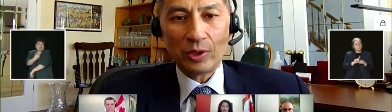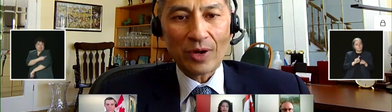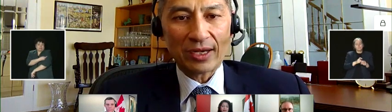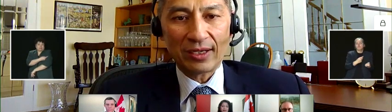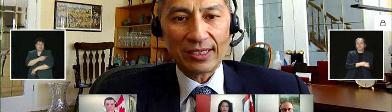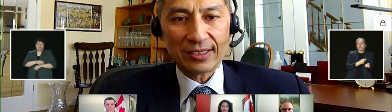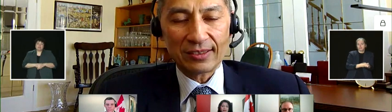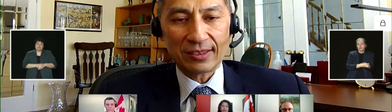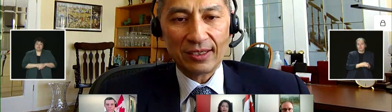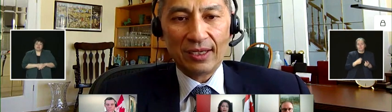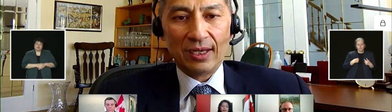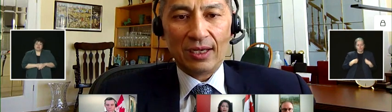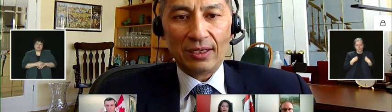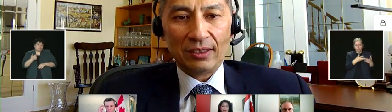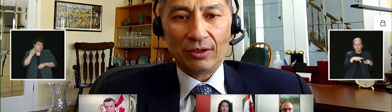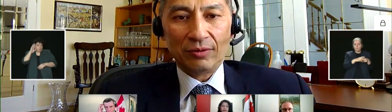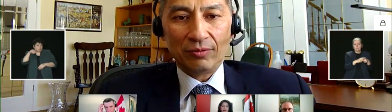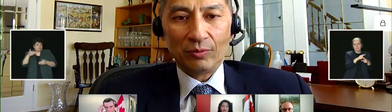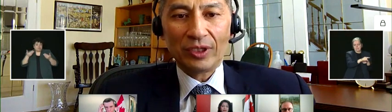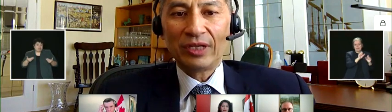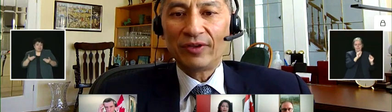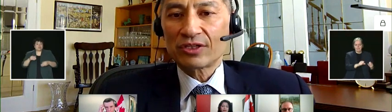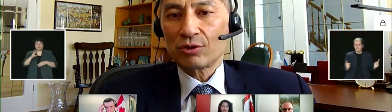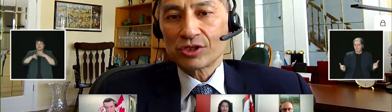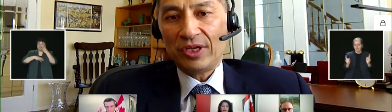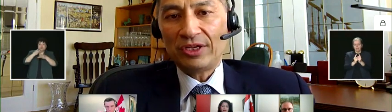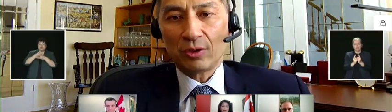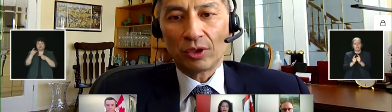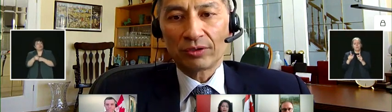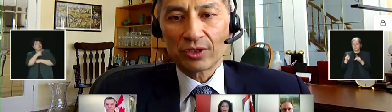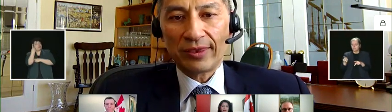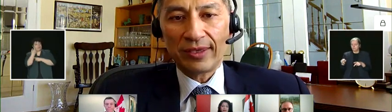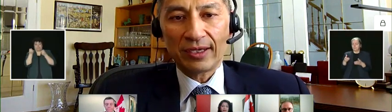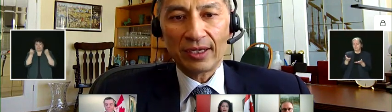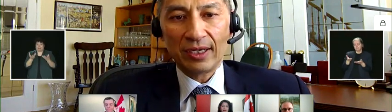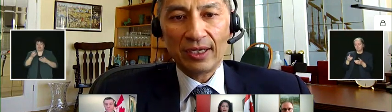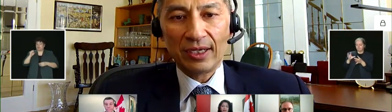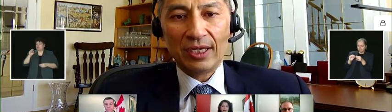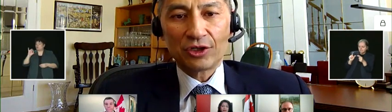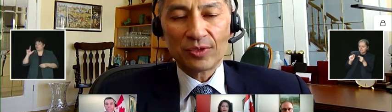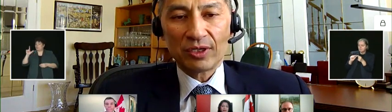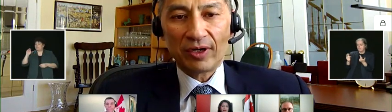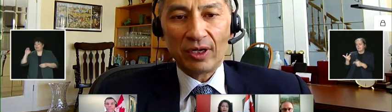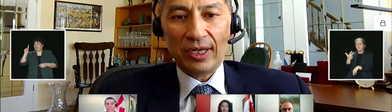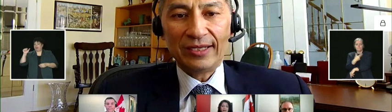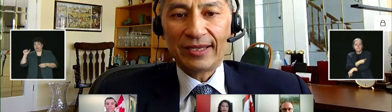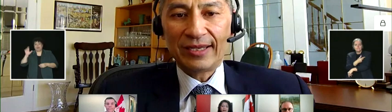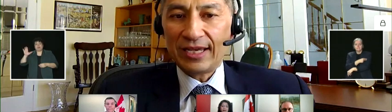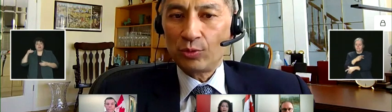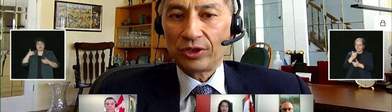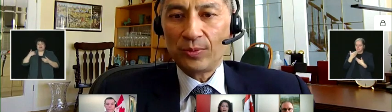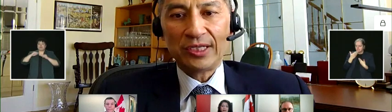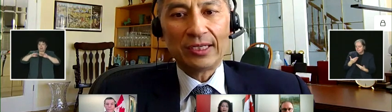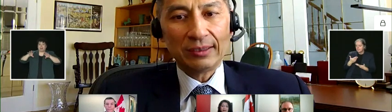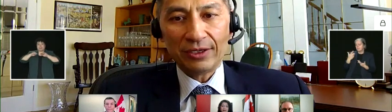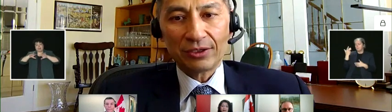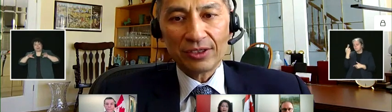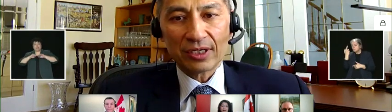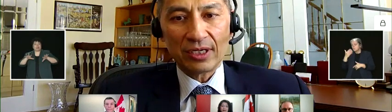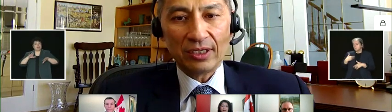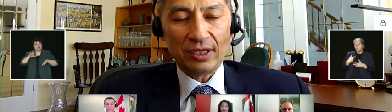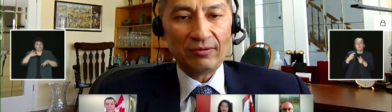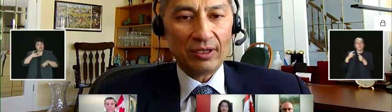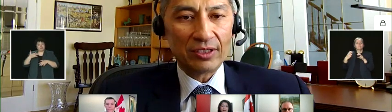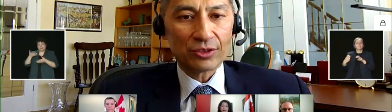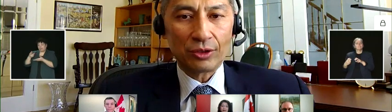we recognize that, we live in the social media world. So I think in terms of engaging with community